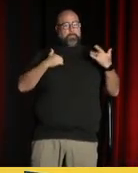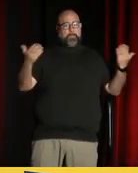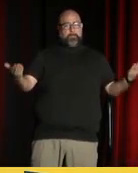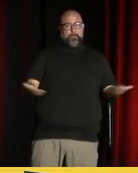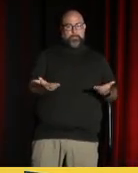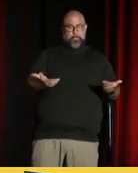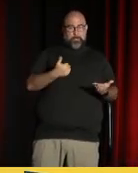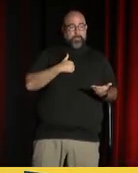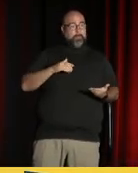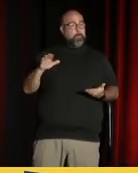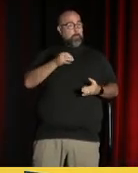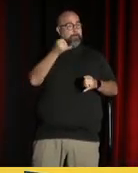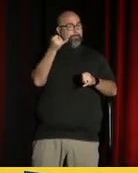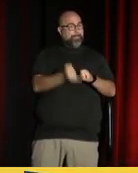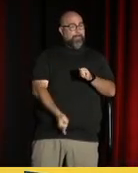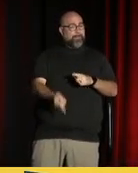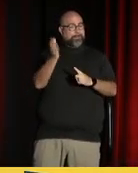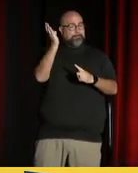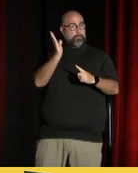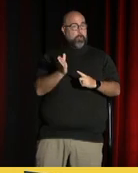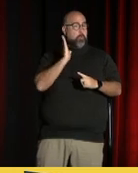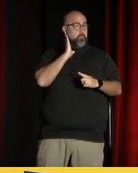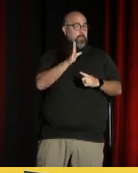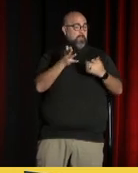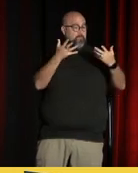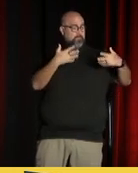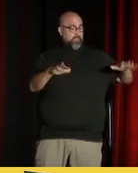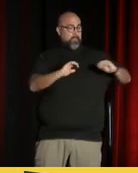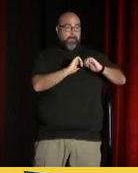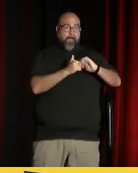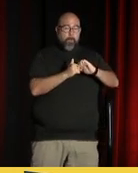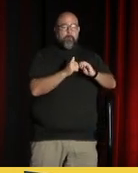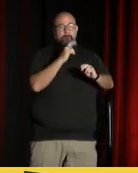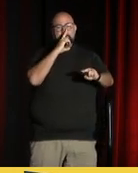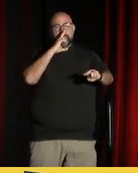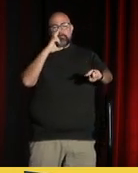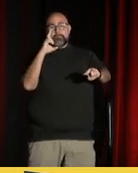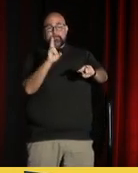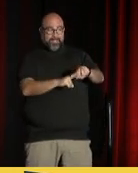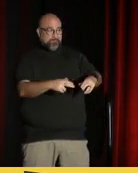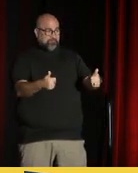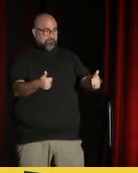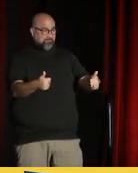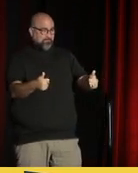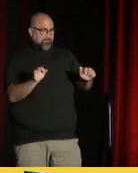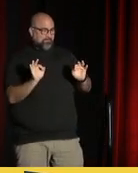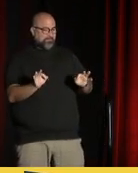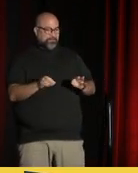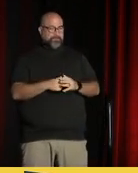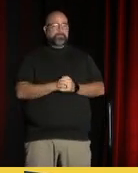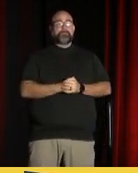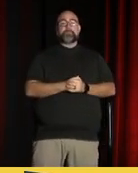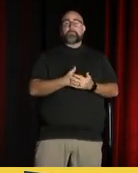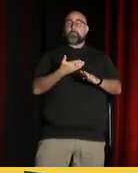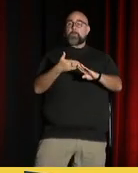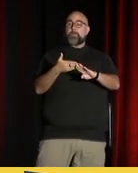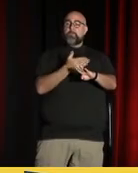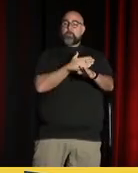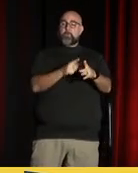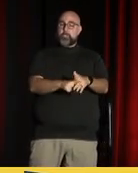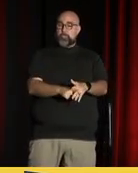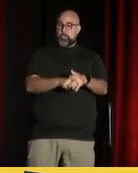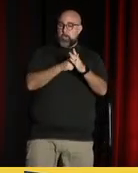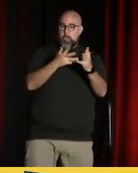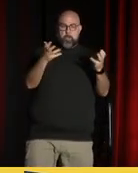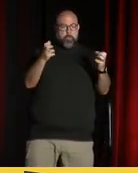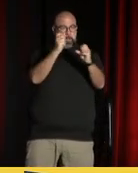and to be your last speaker. We're going to go out on a little bit of fun. Yes? Yeah? So before we get started, you know what? I've been doing